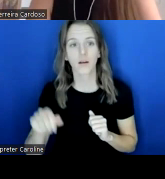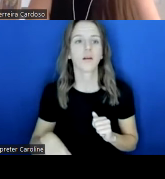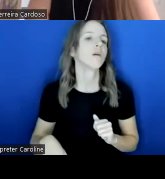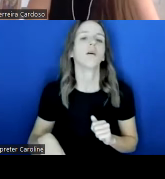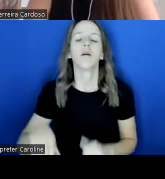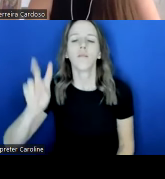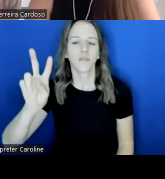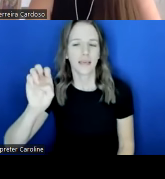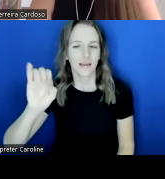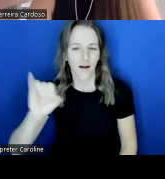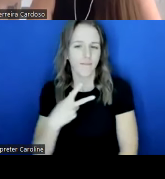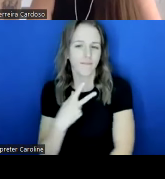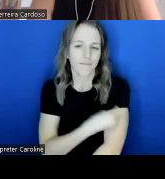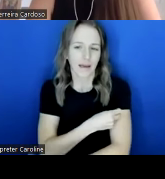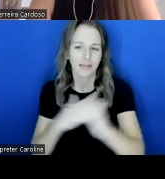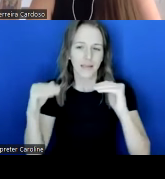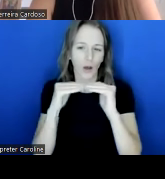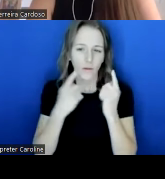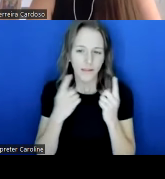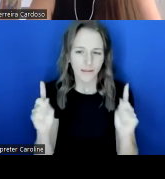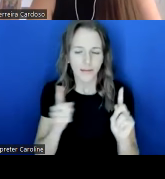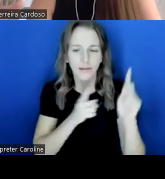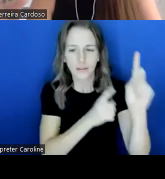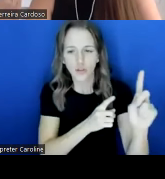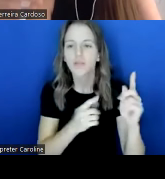to certain types of data, but not data that actually